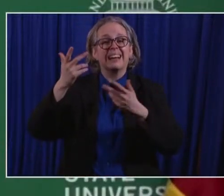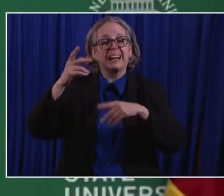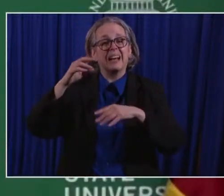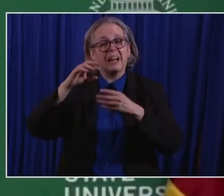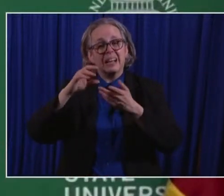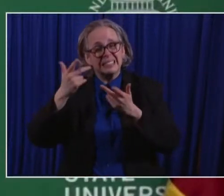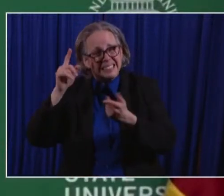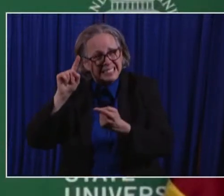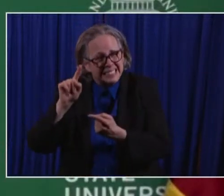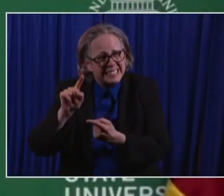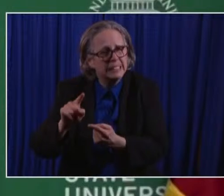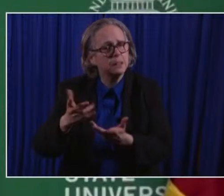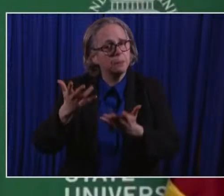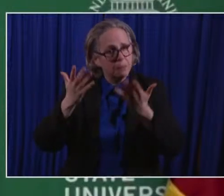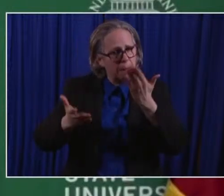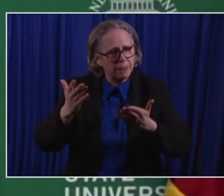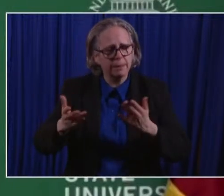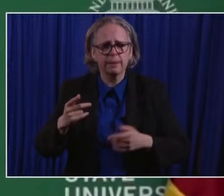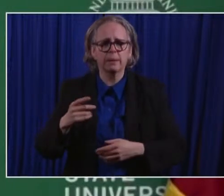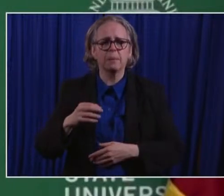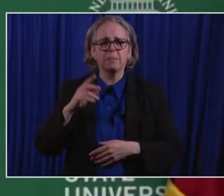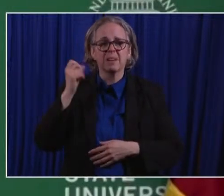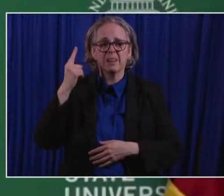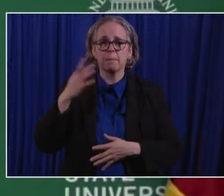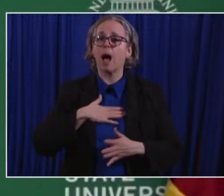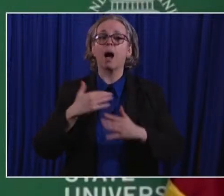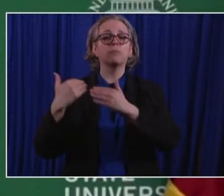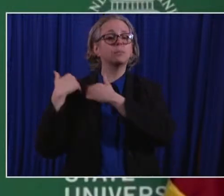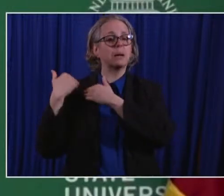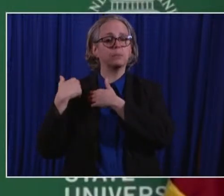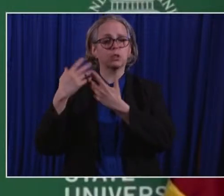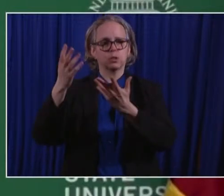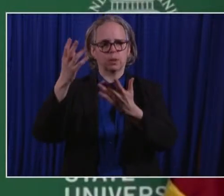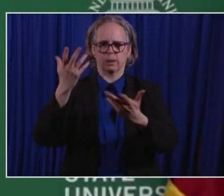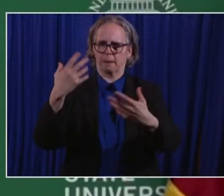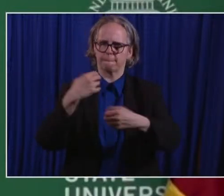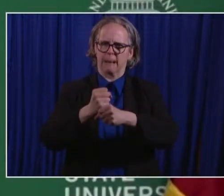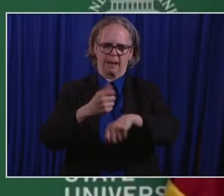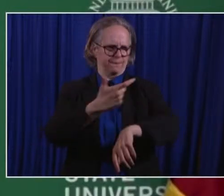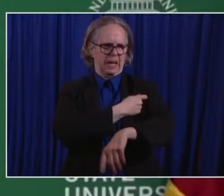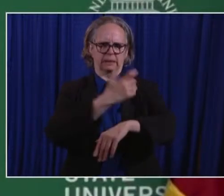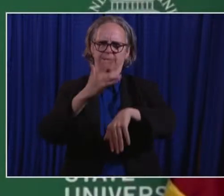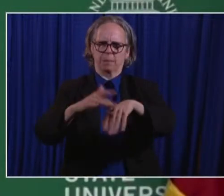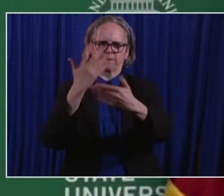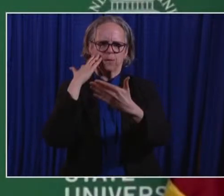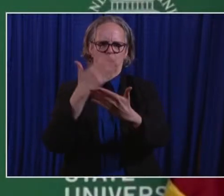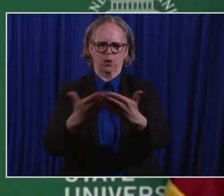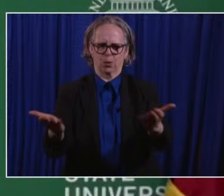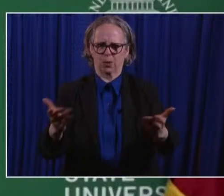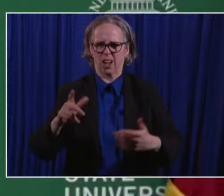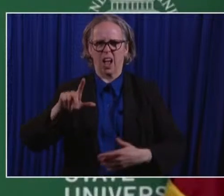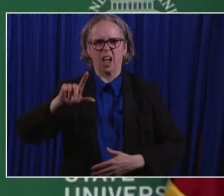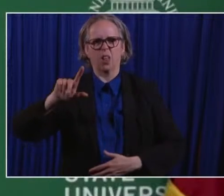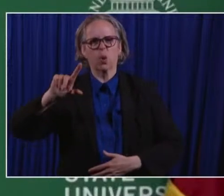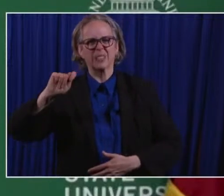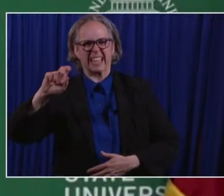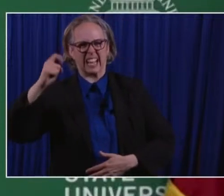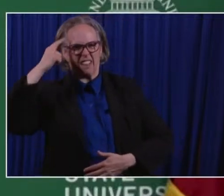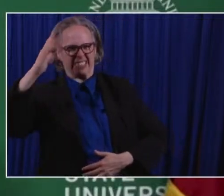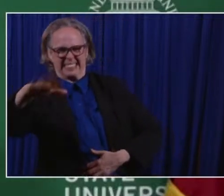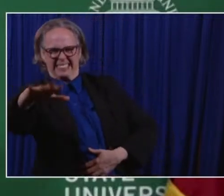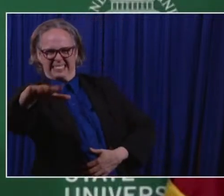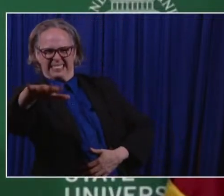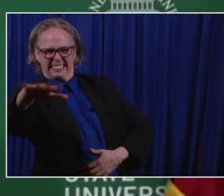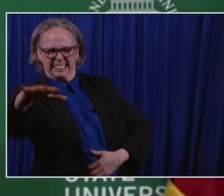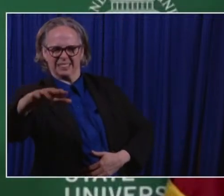make it available to people. I'm optimistic. Governor. Lieutenant Governor, I see Yeah. Lieutenant Governor on the screen. I found